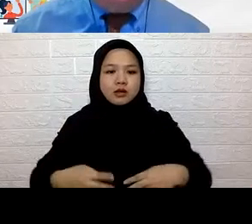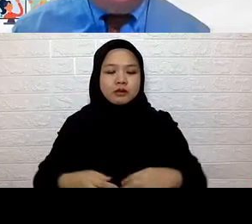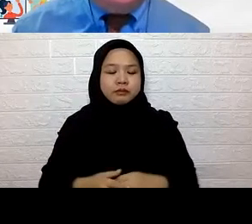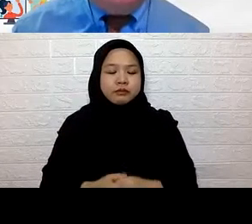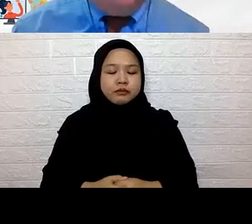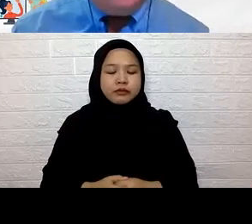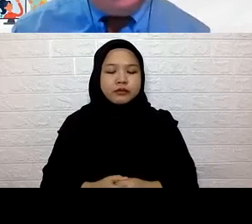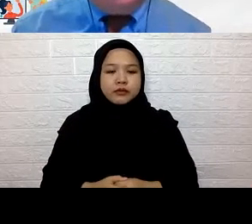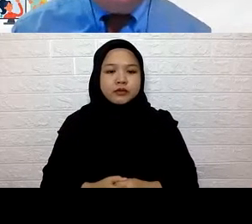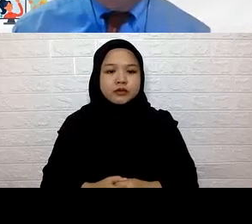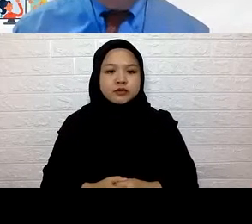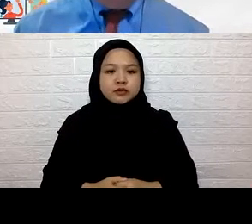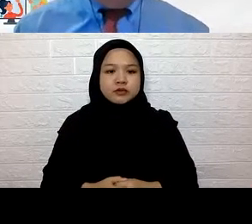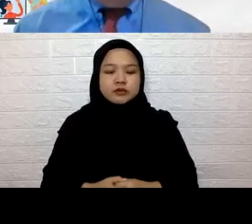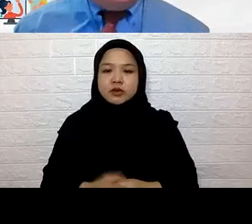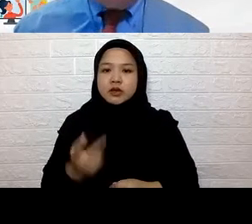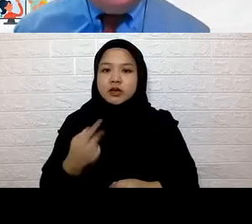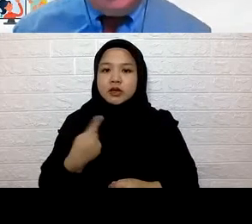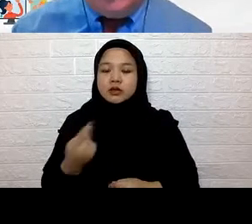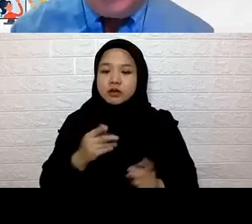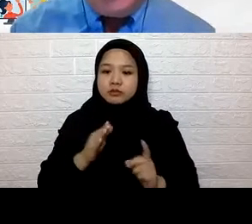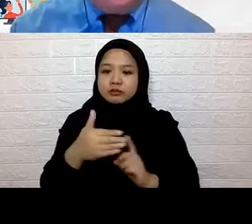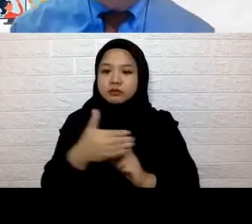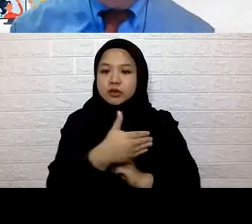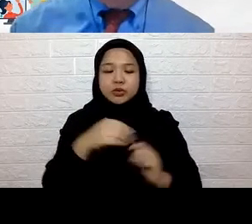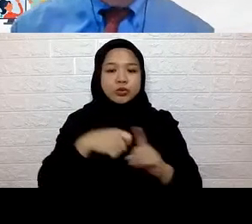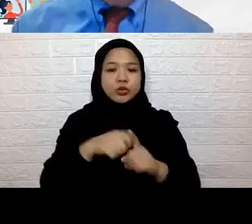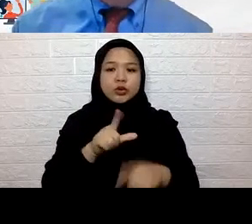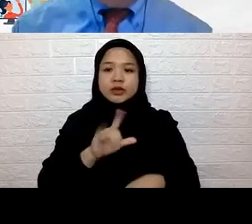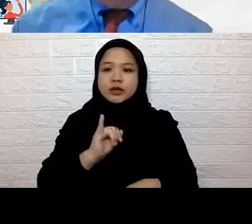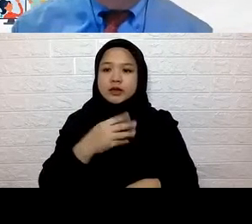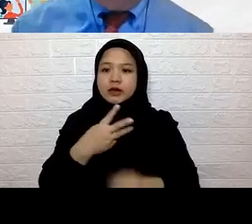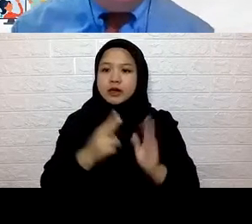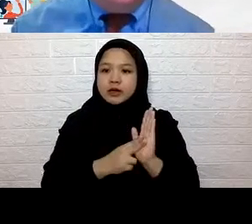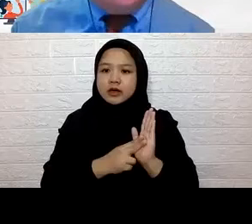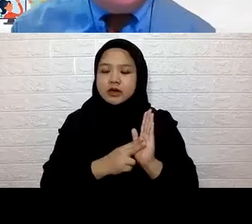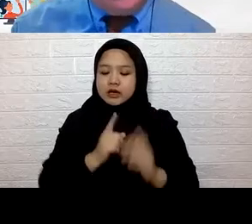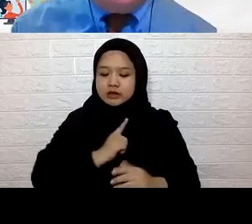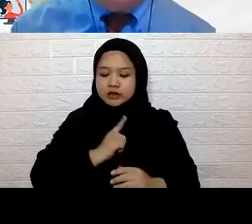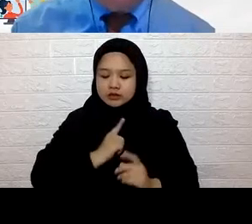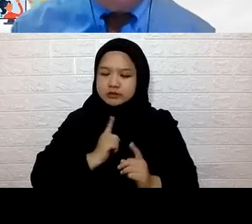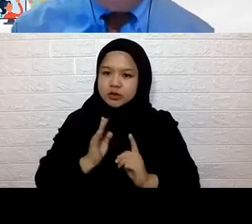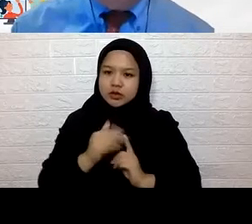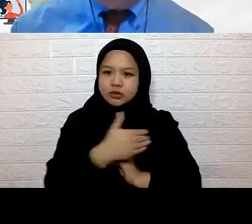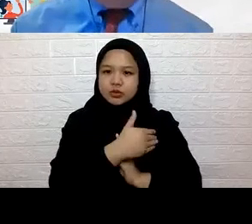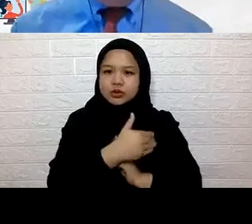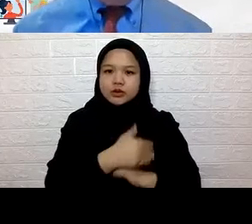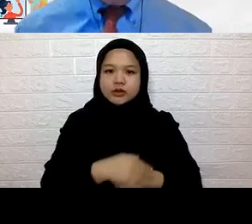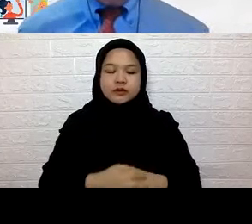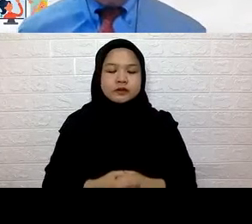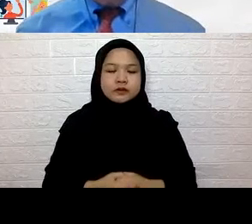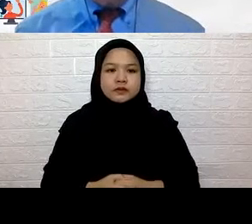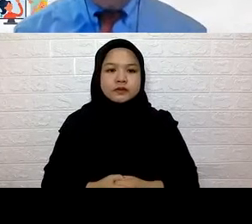always the most important goal, but also to protect ourselves. We call that ethics risk